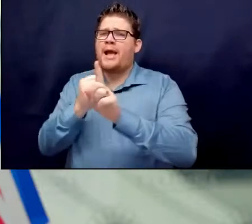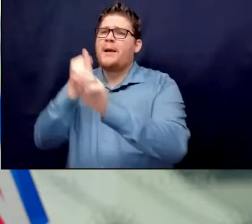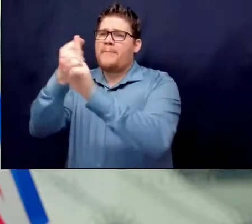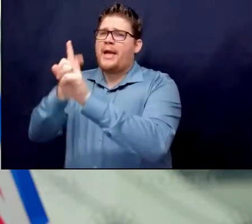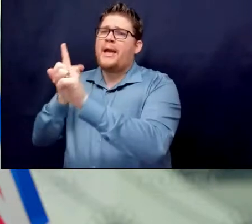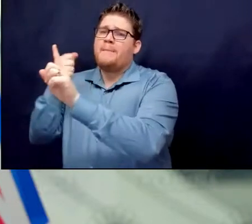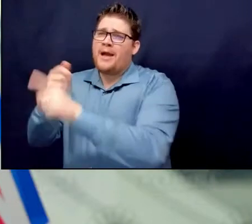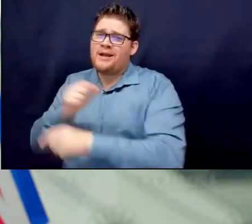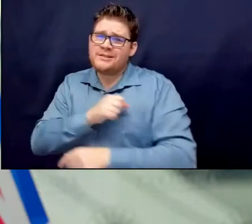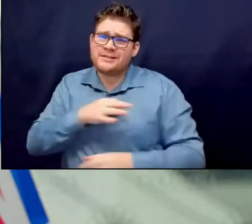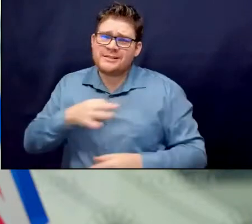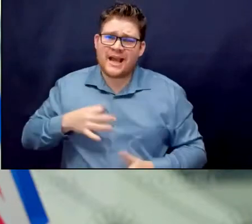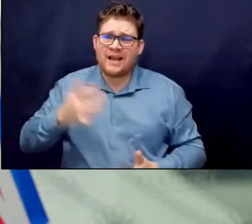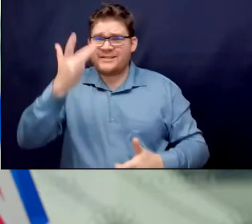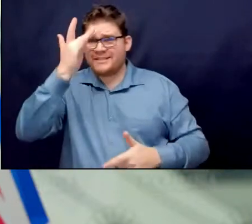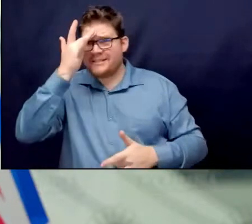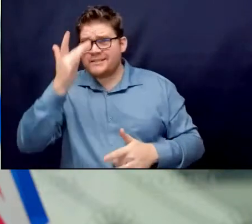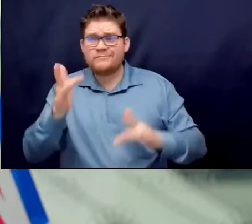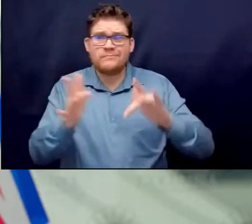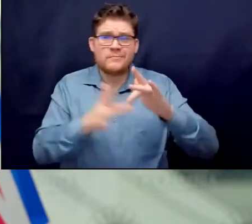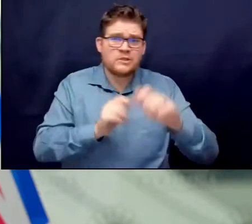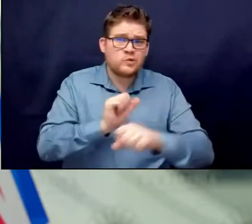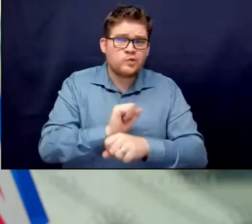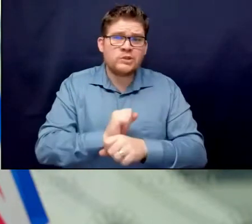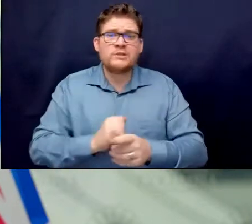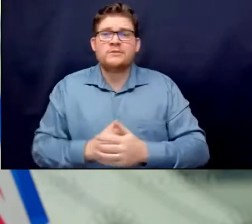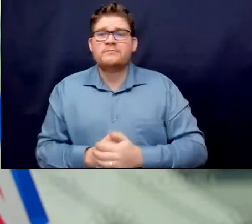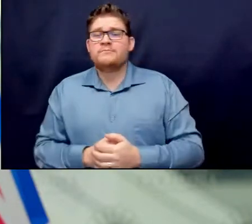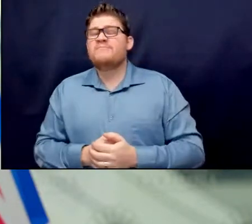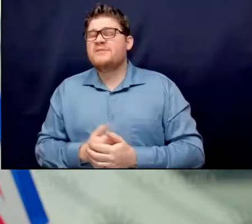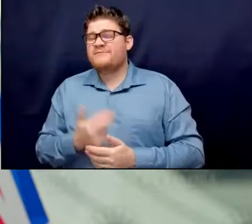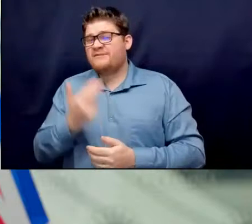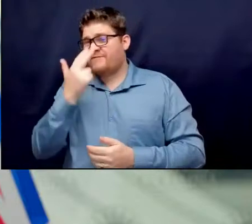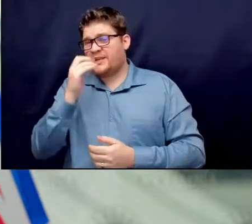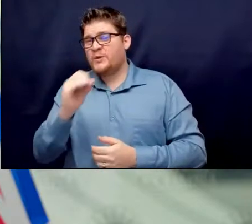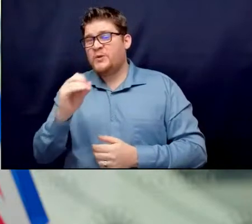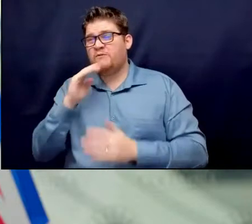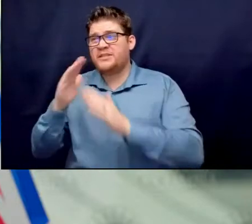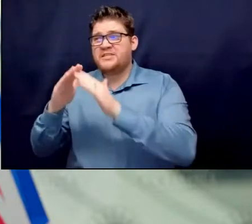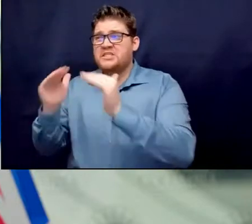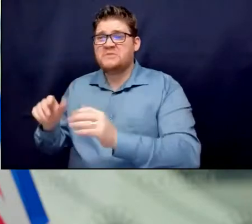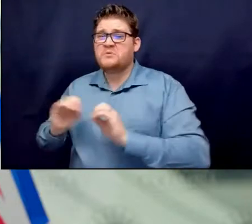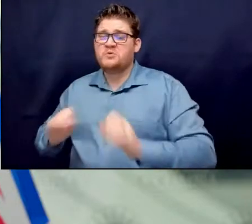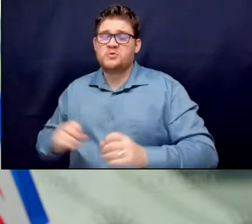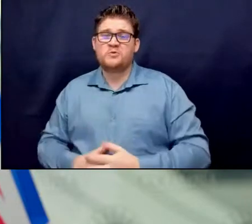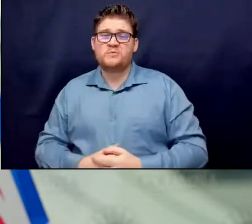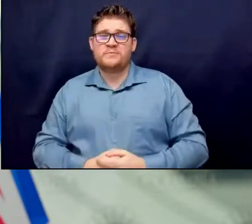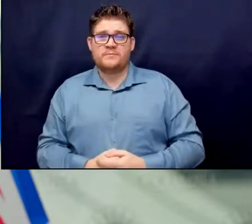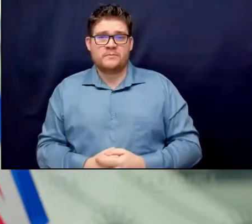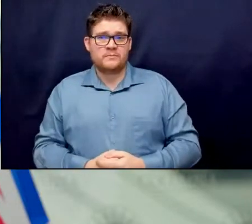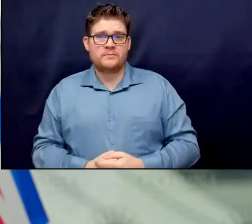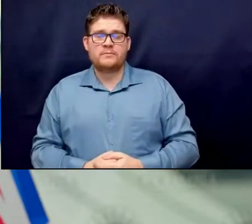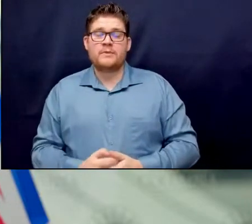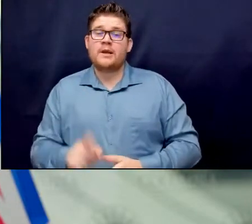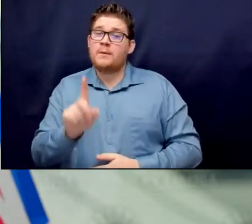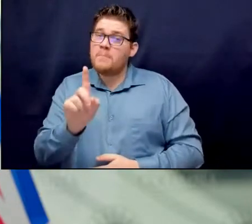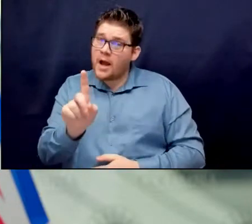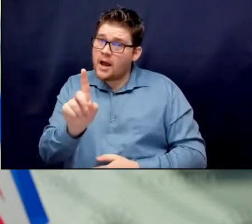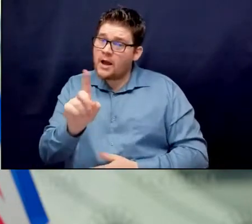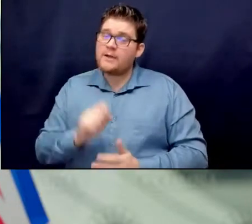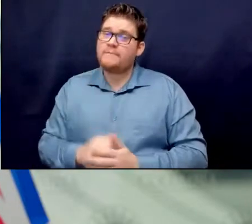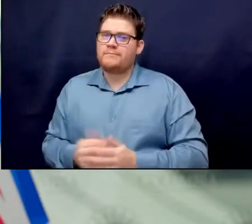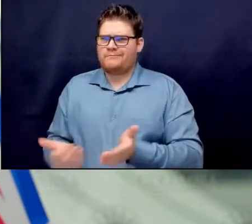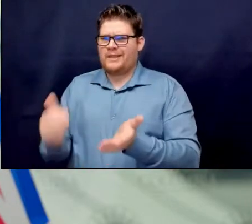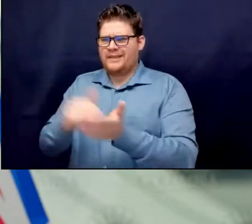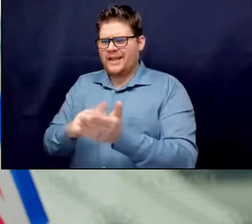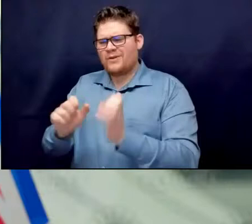Hospital, the same. The short answer is yes, it affects the healthcare system. But I want to encourage people, if they need to go to hospital,